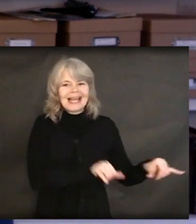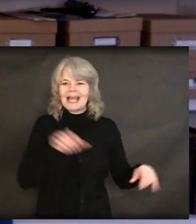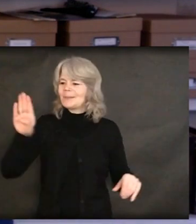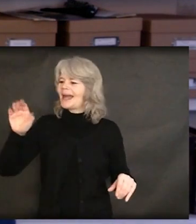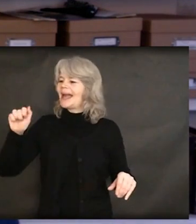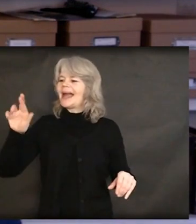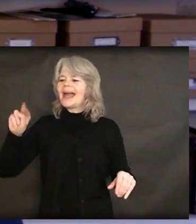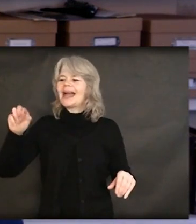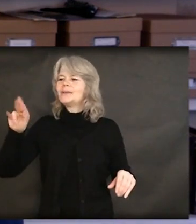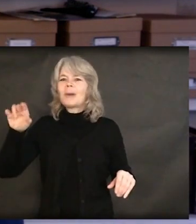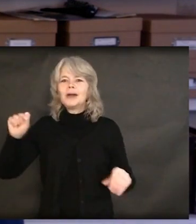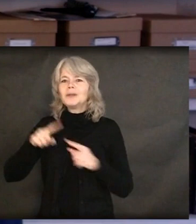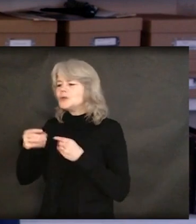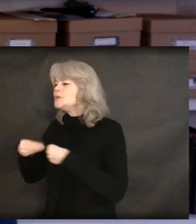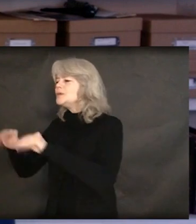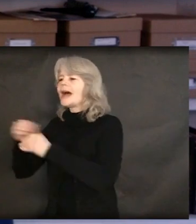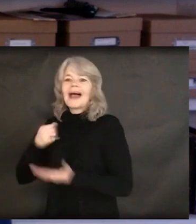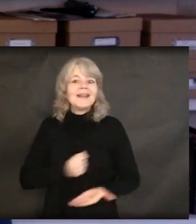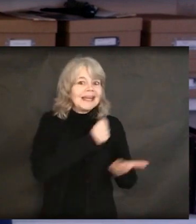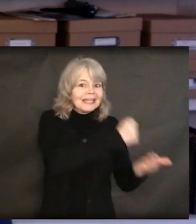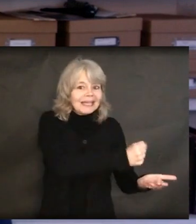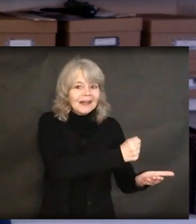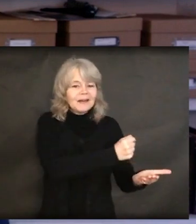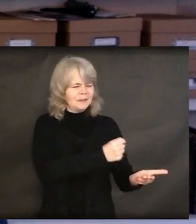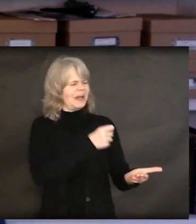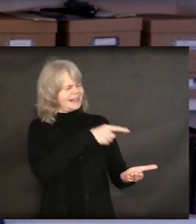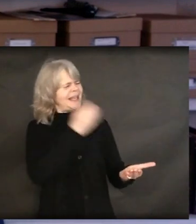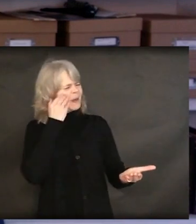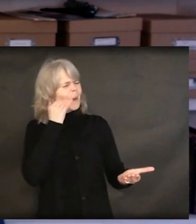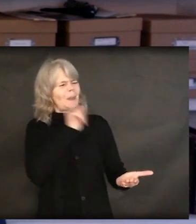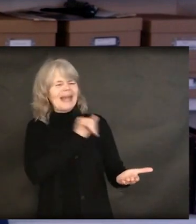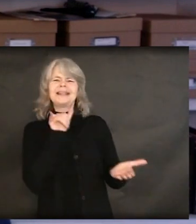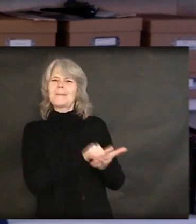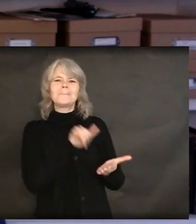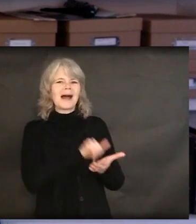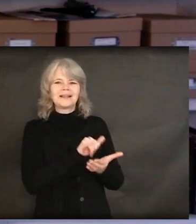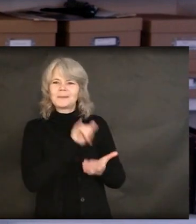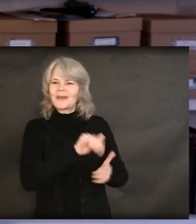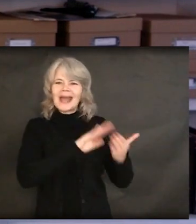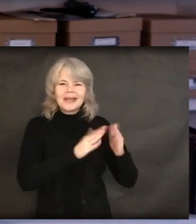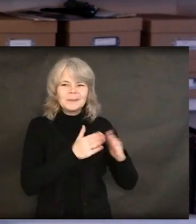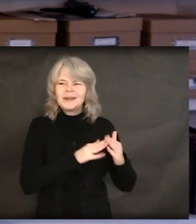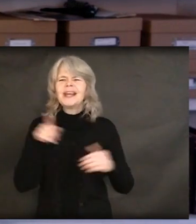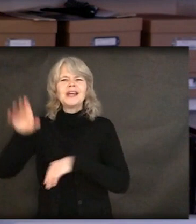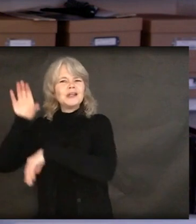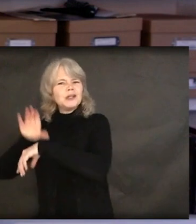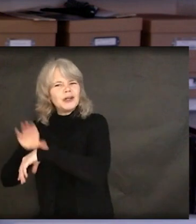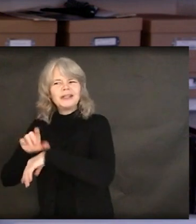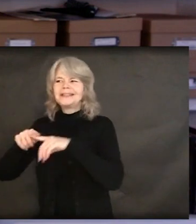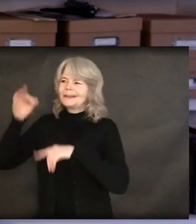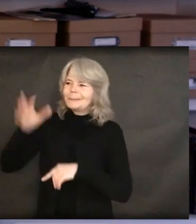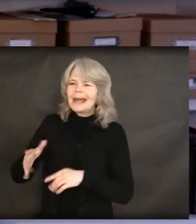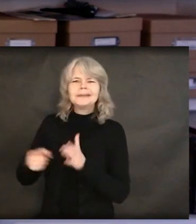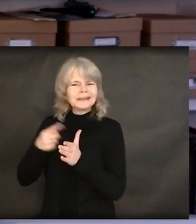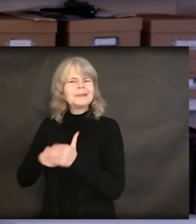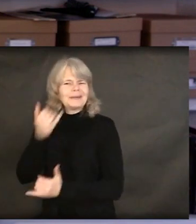giver? Doesn't he know that such a community seems impossible? Doesn't he know how often churches and pastors have fallen